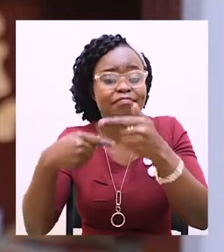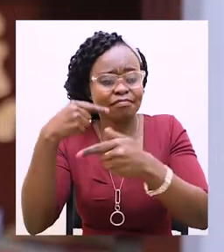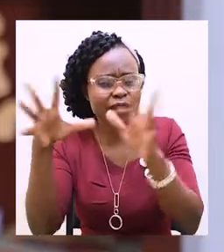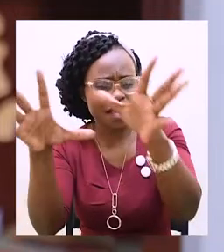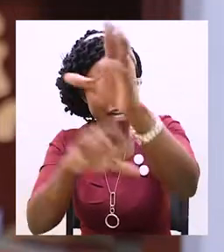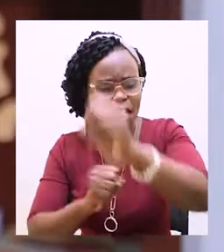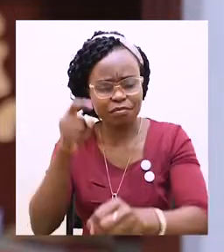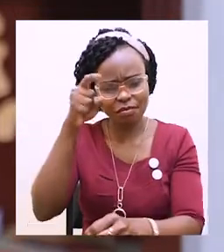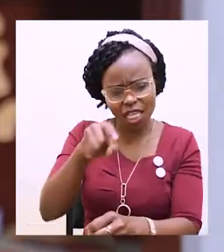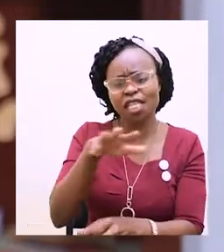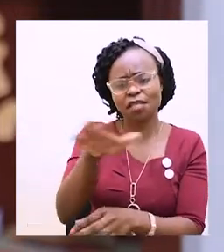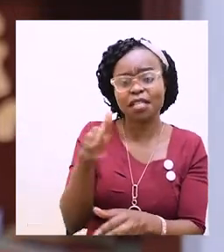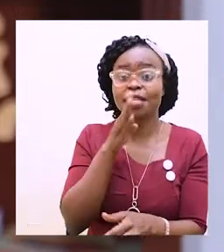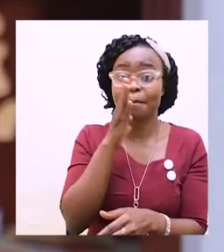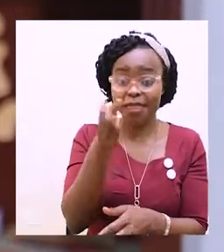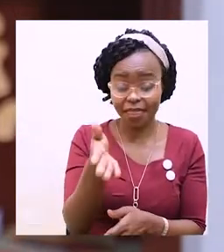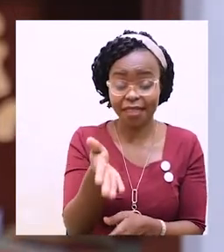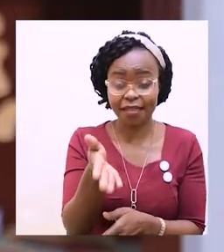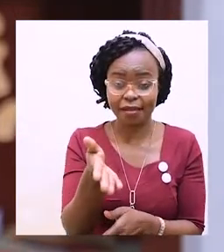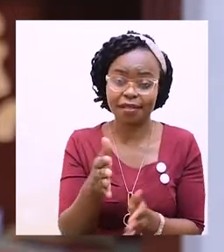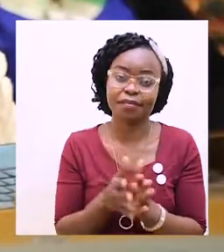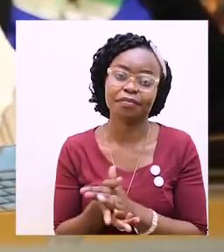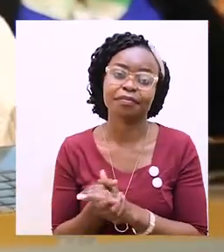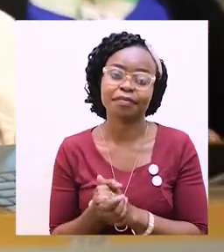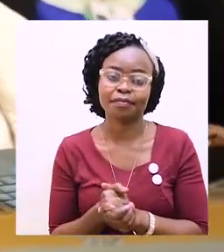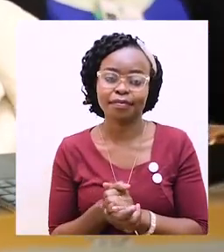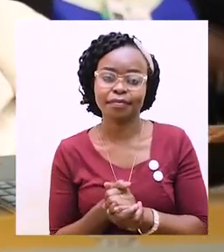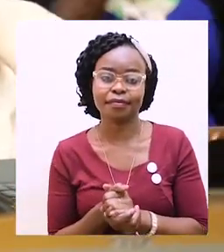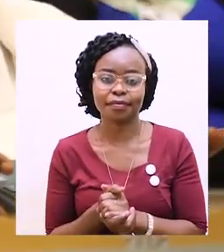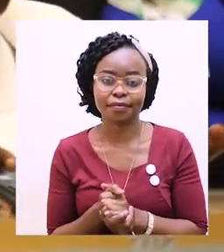and, grab that space and be there in the leadership.